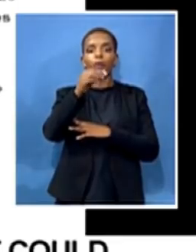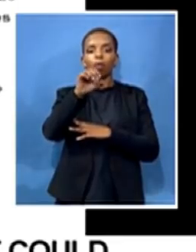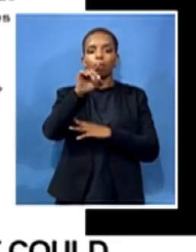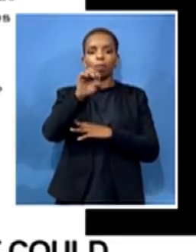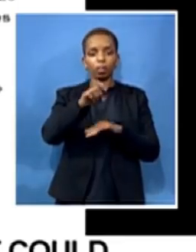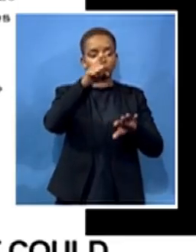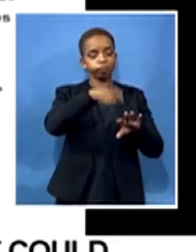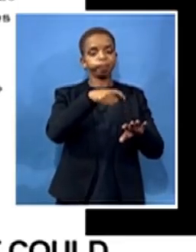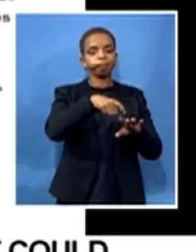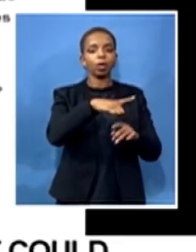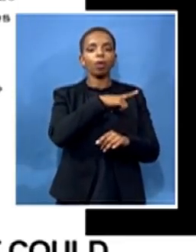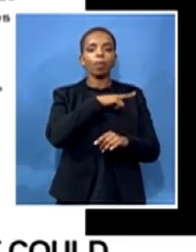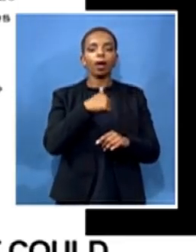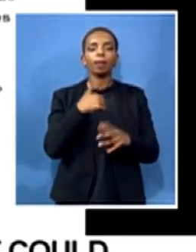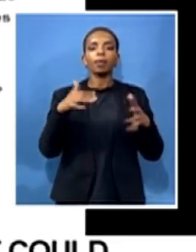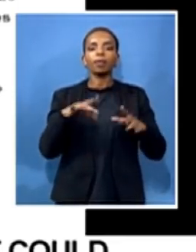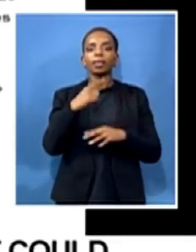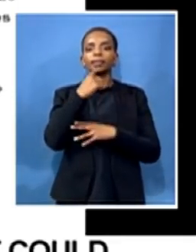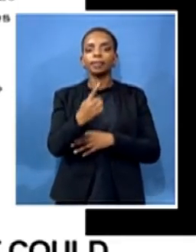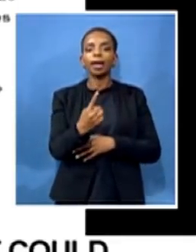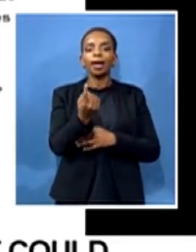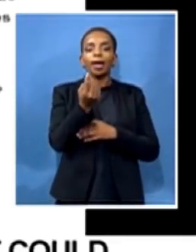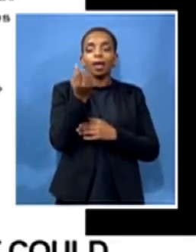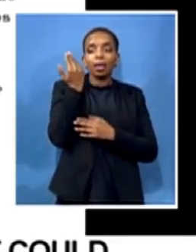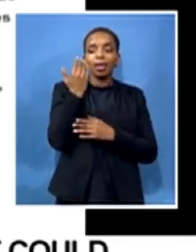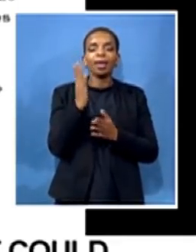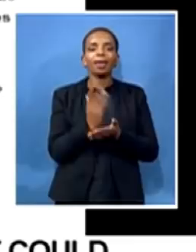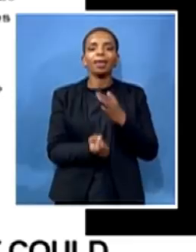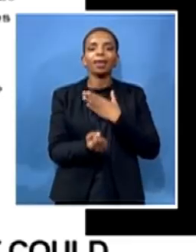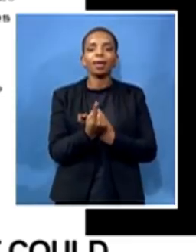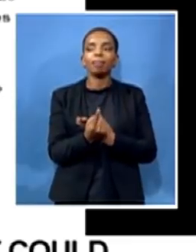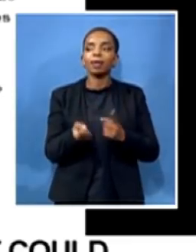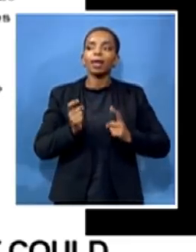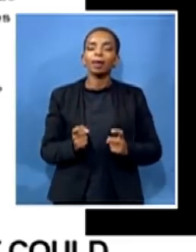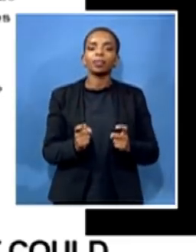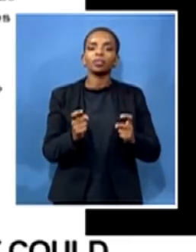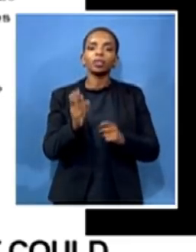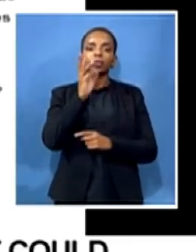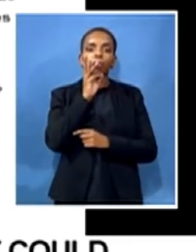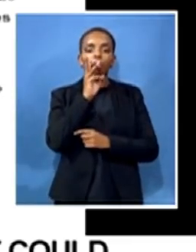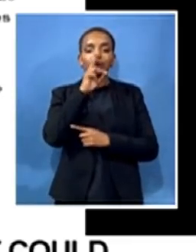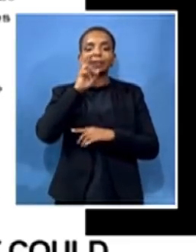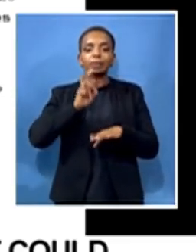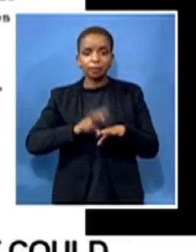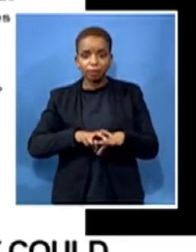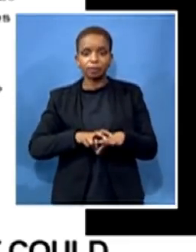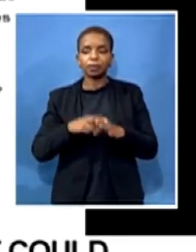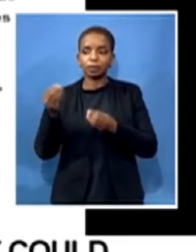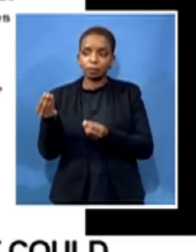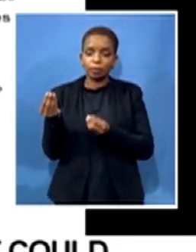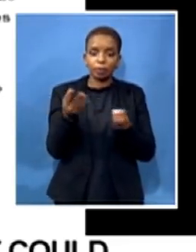emergency water supplies that are needed, but we also need to continue with providing